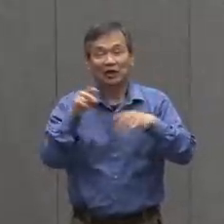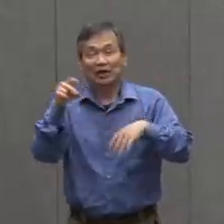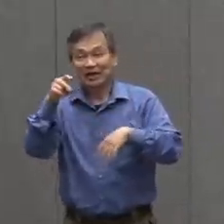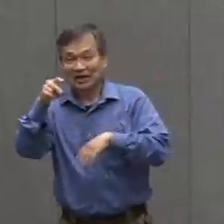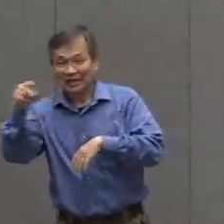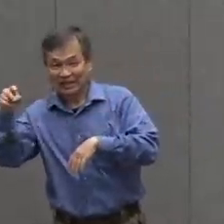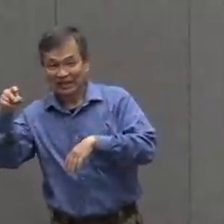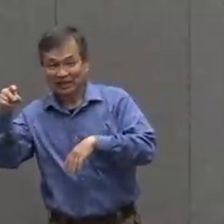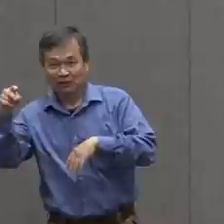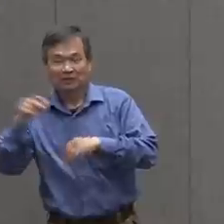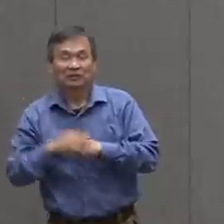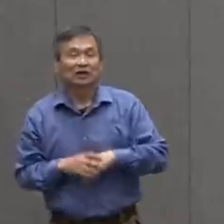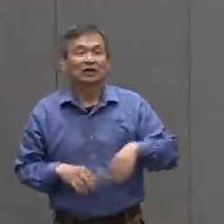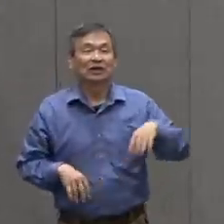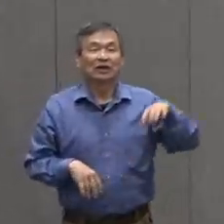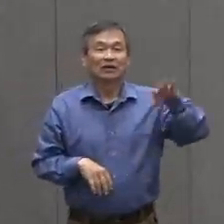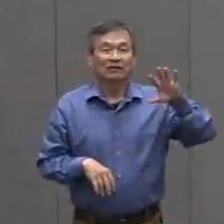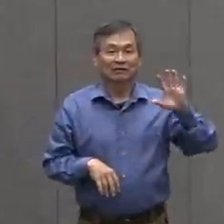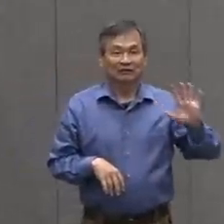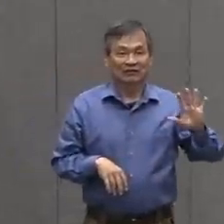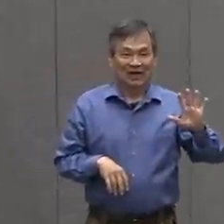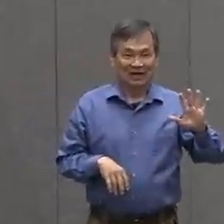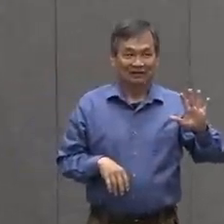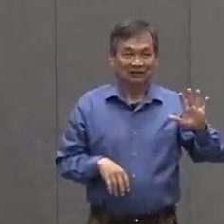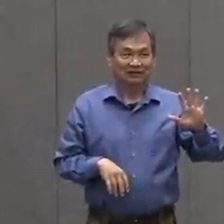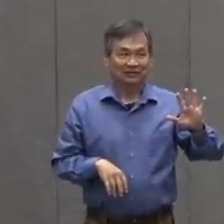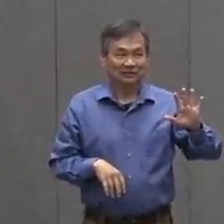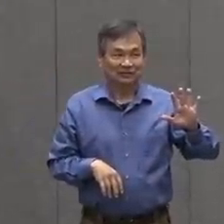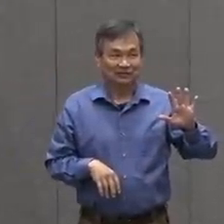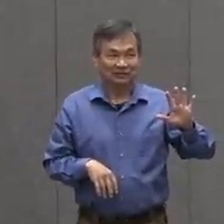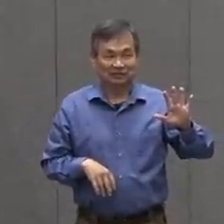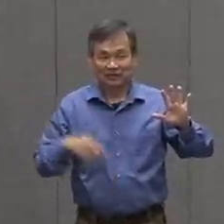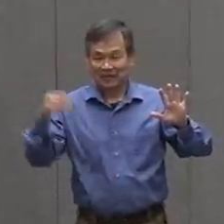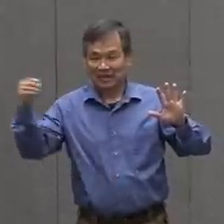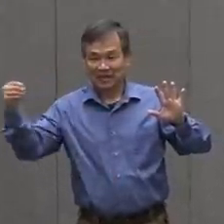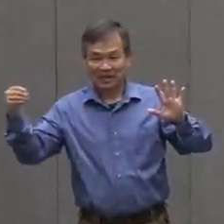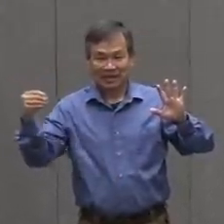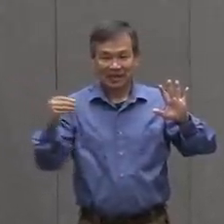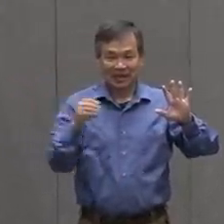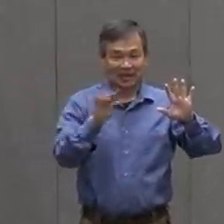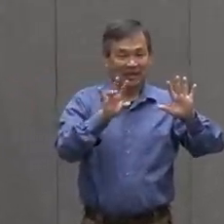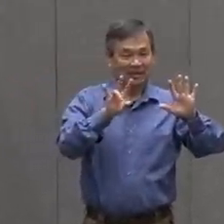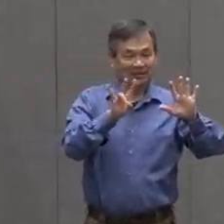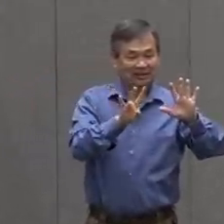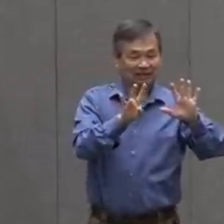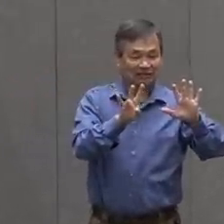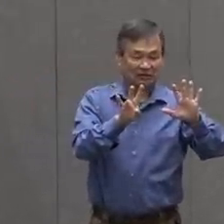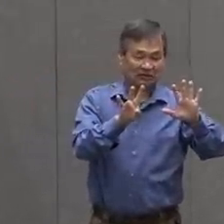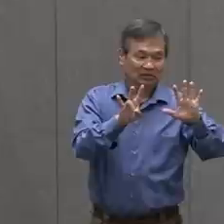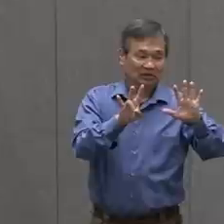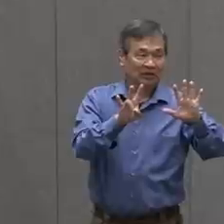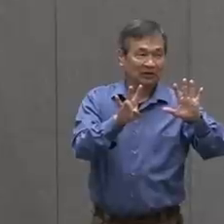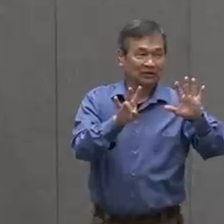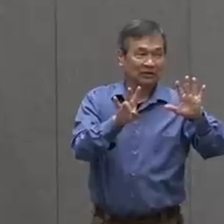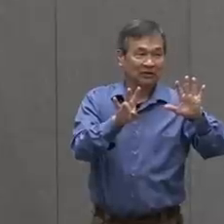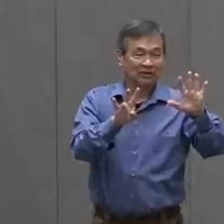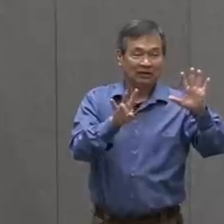from 5. Then I'm going to add on to my next card.